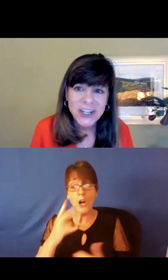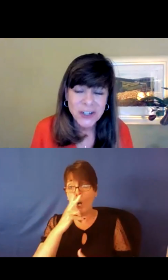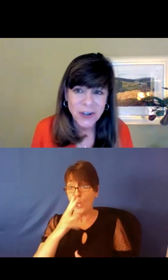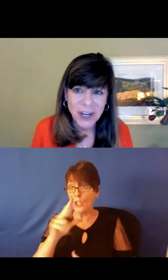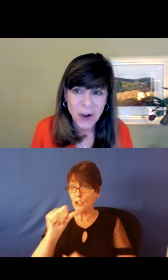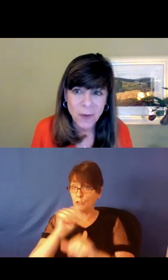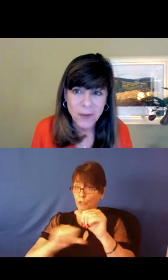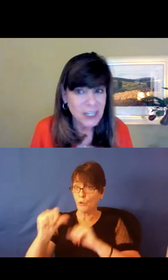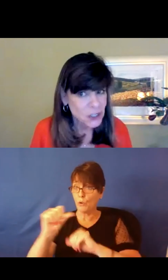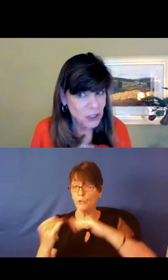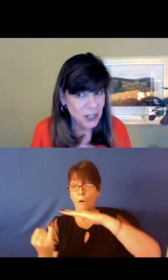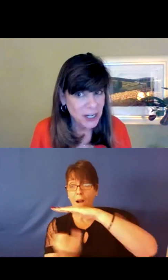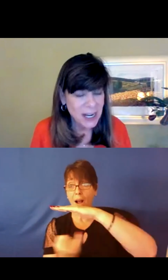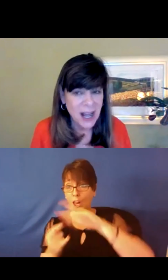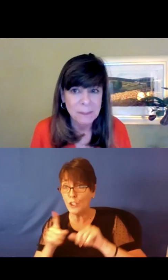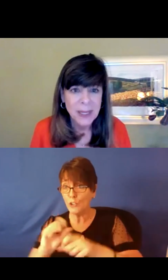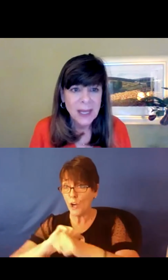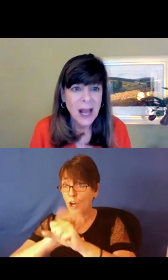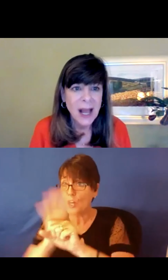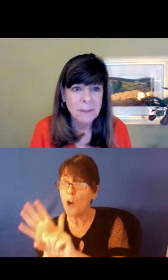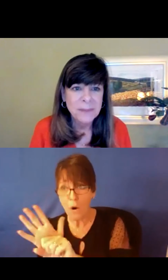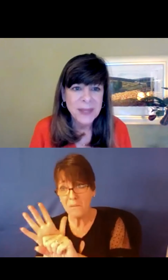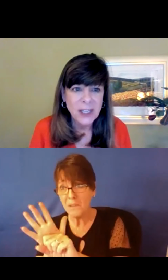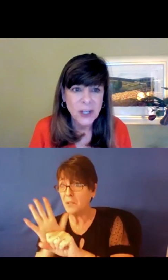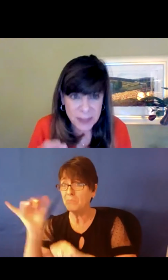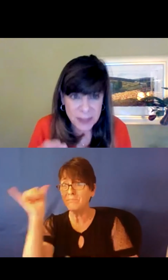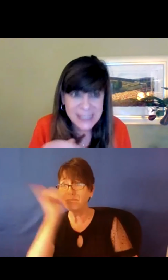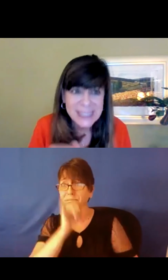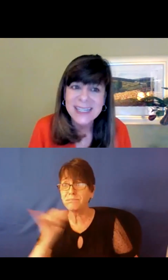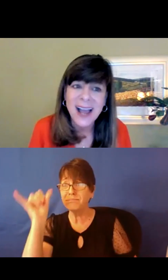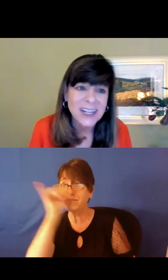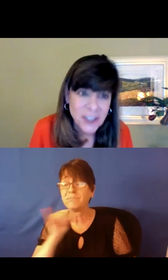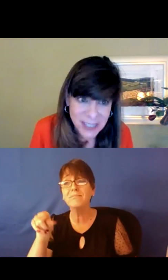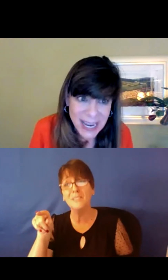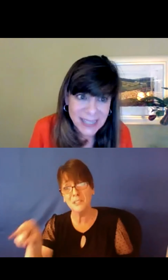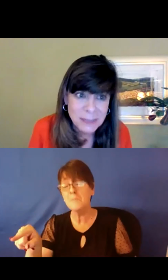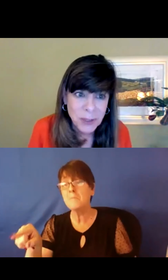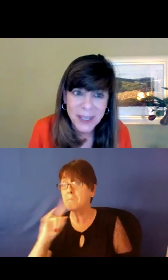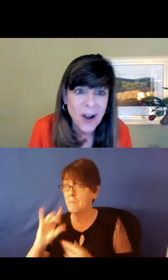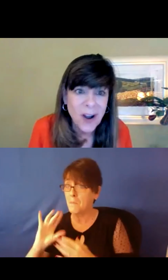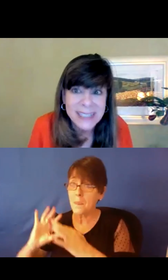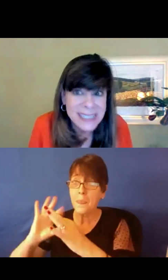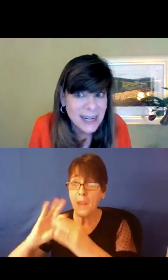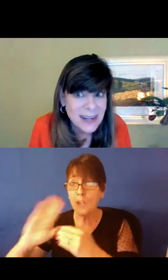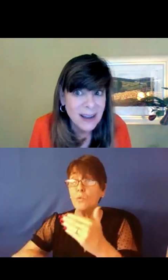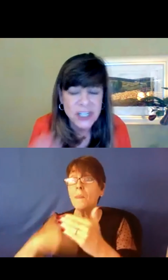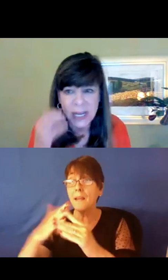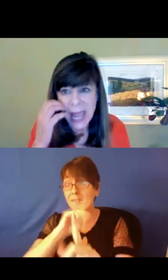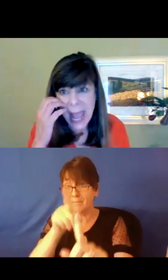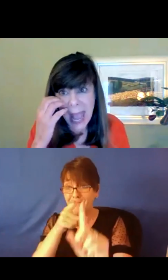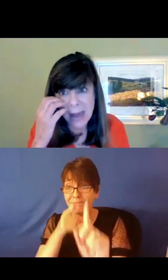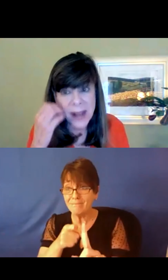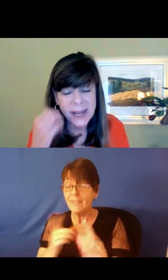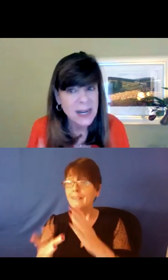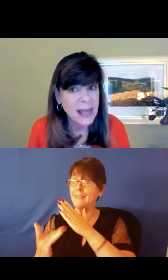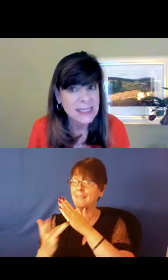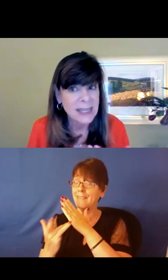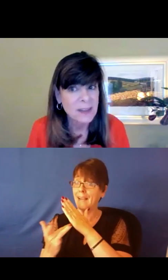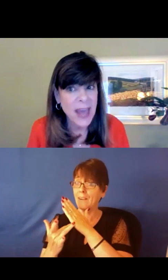isolation during COVID and turning on a dime, this is tied to the next bullet on technology